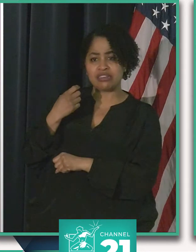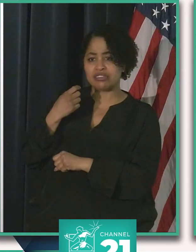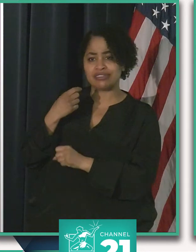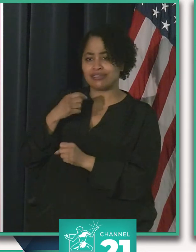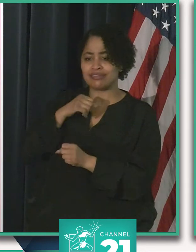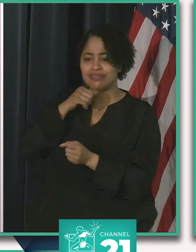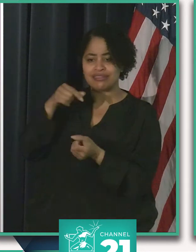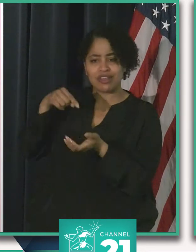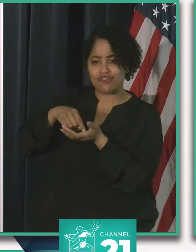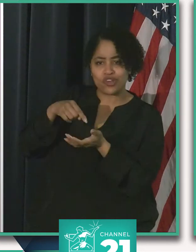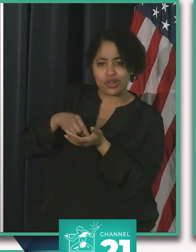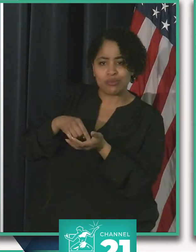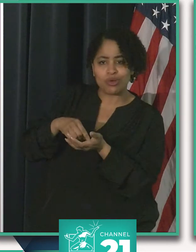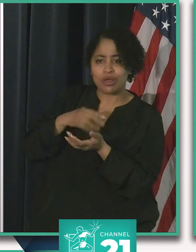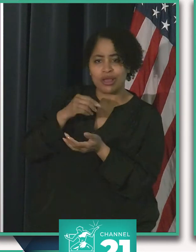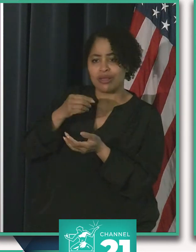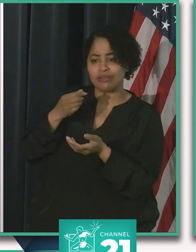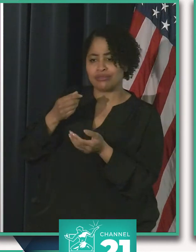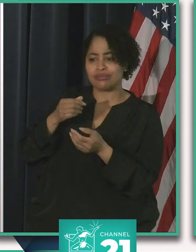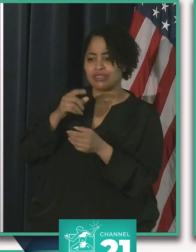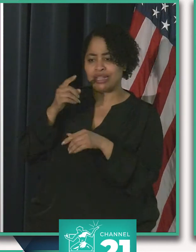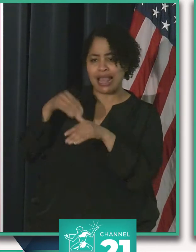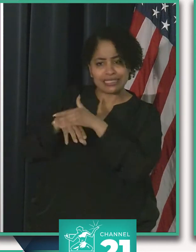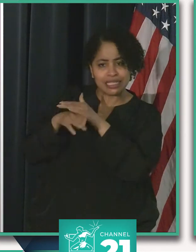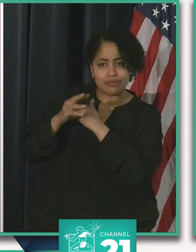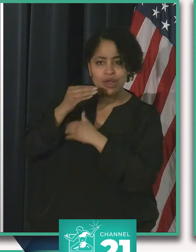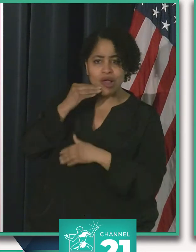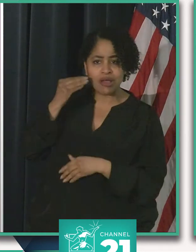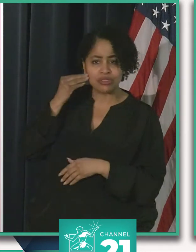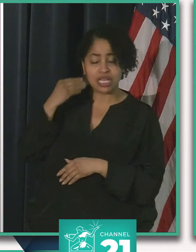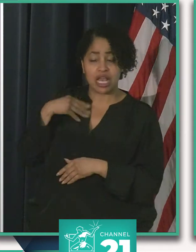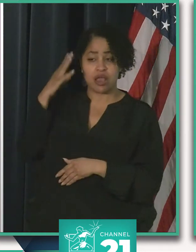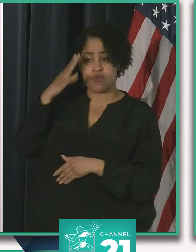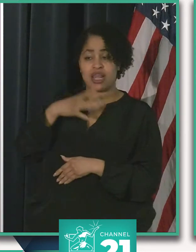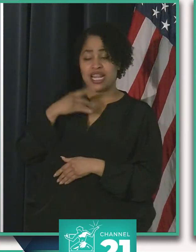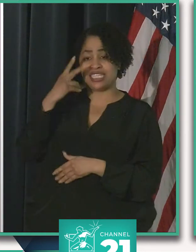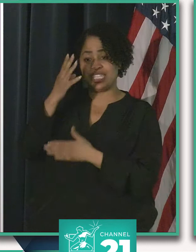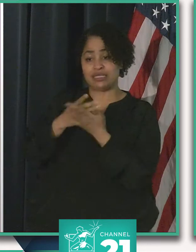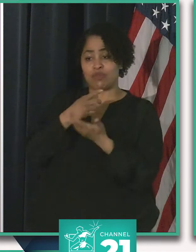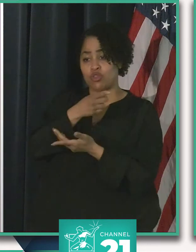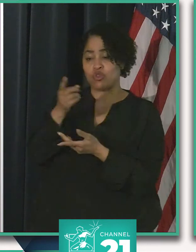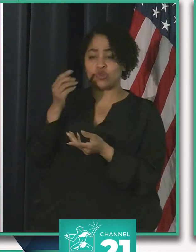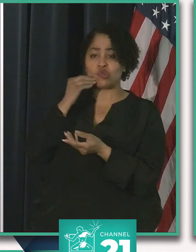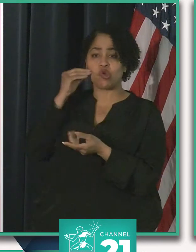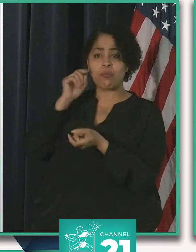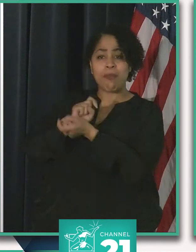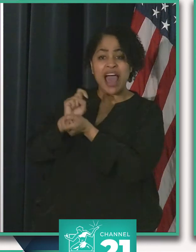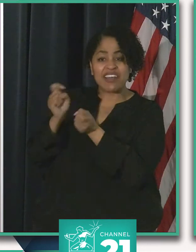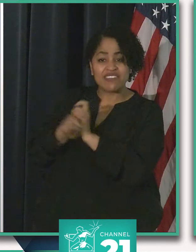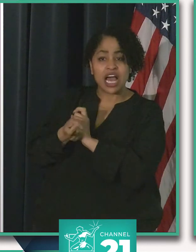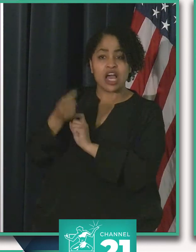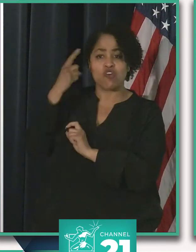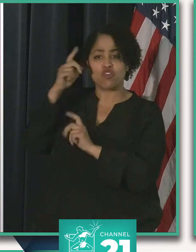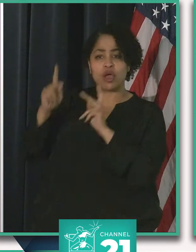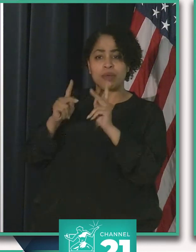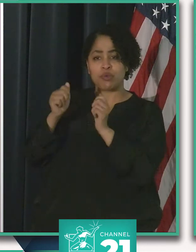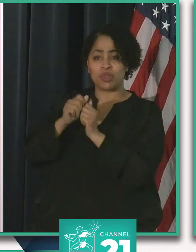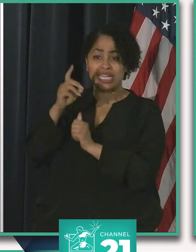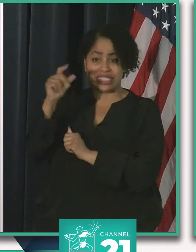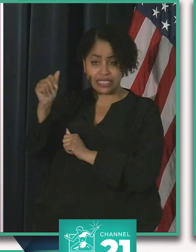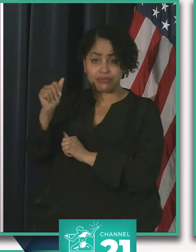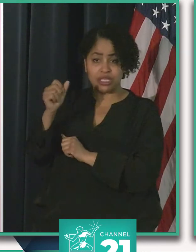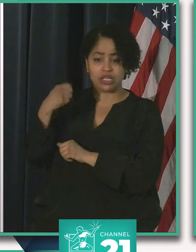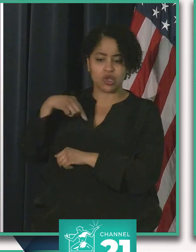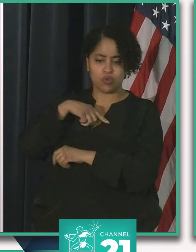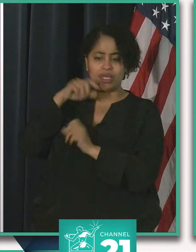affordable, accessible housing. I would like to see some of those homes modified for people with disabilities